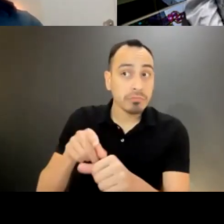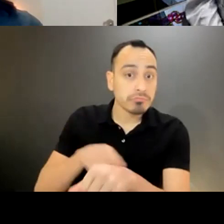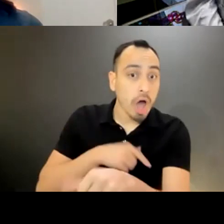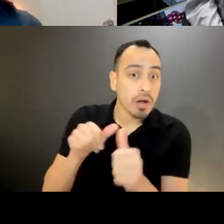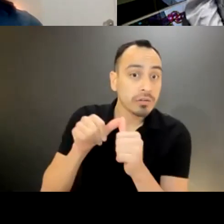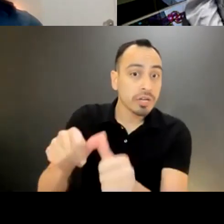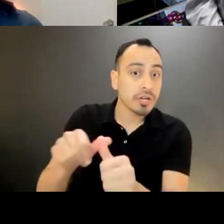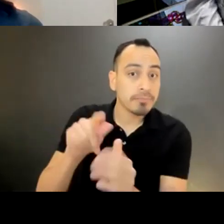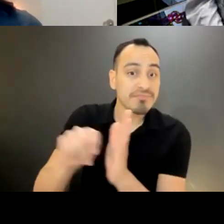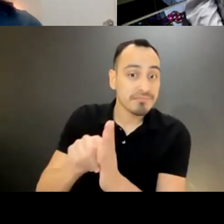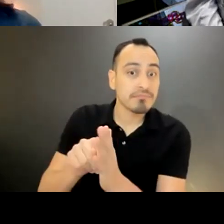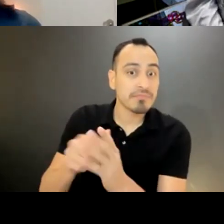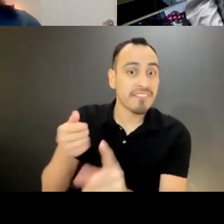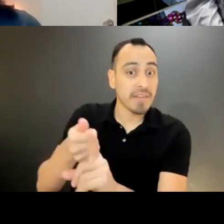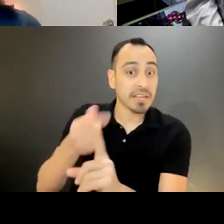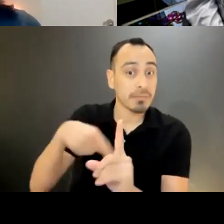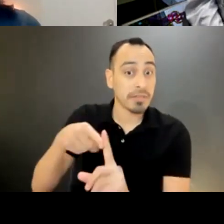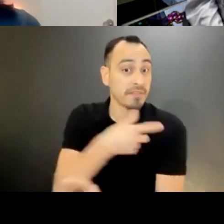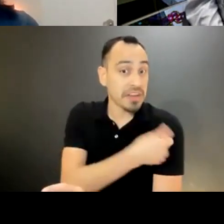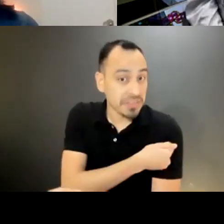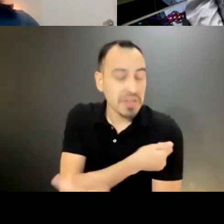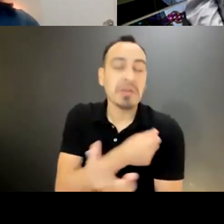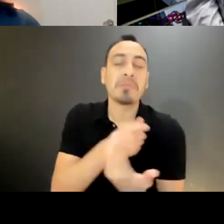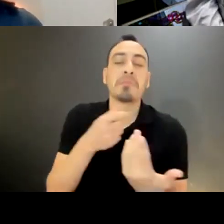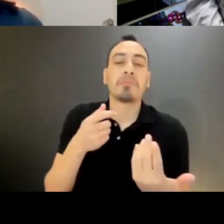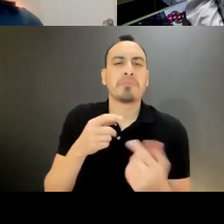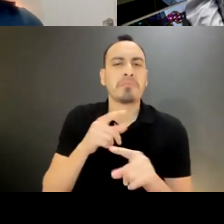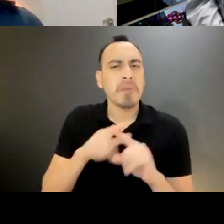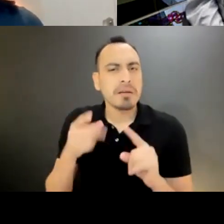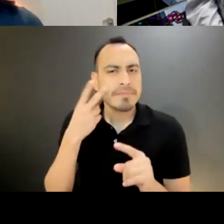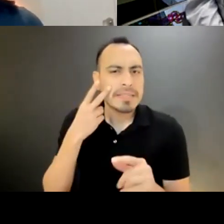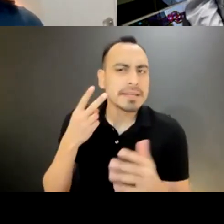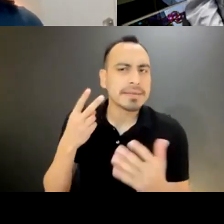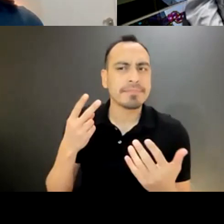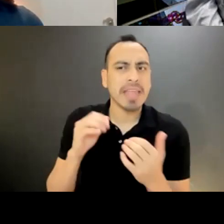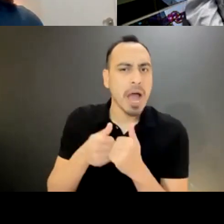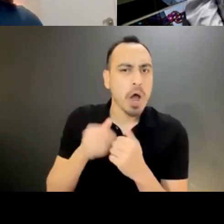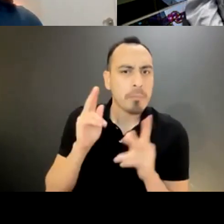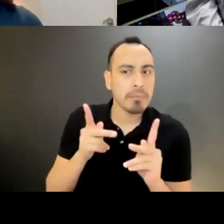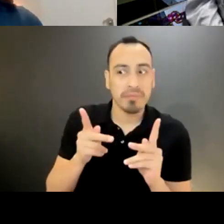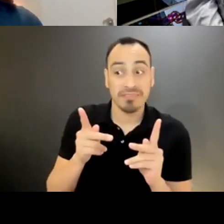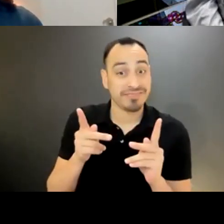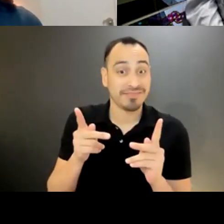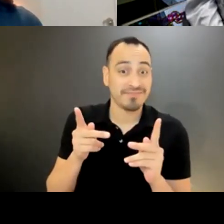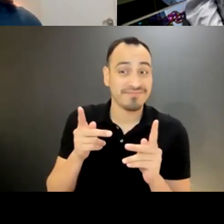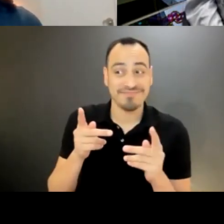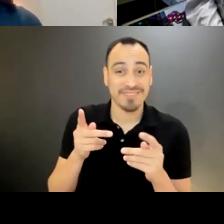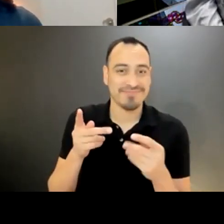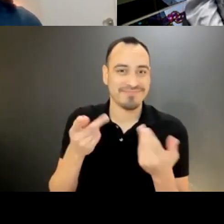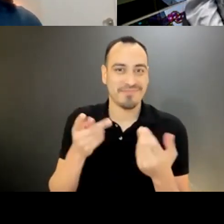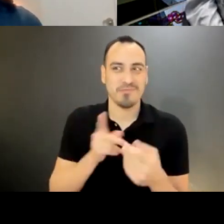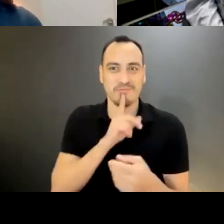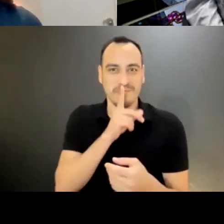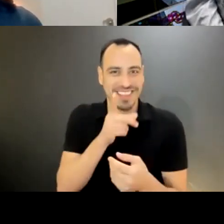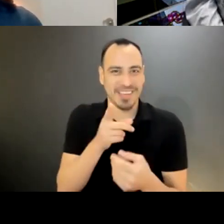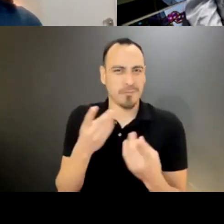how this plays out as people balance their decisions. And the